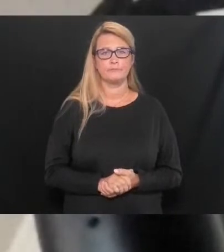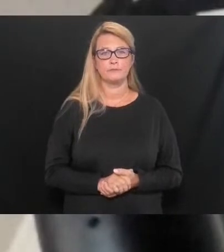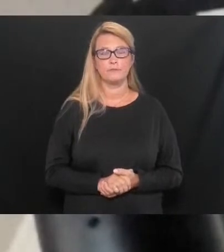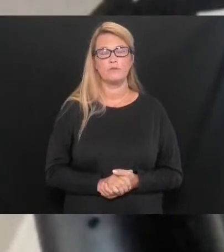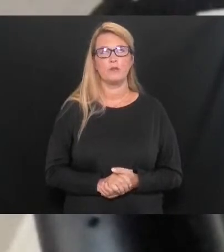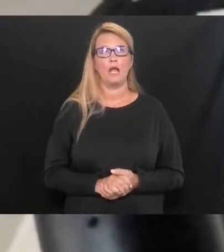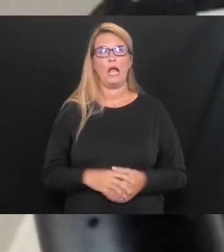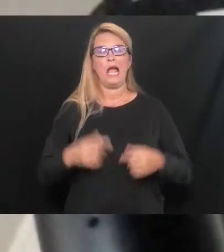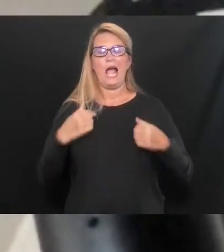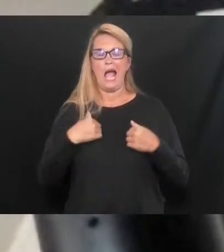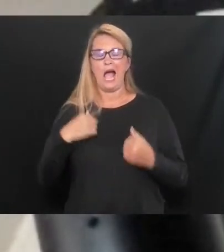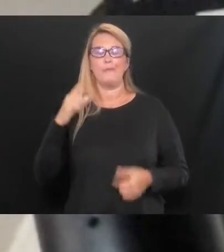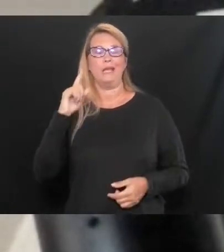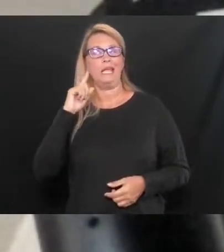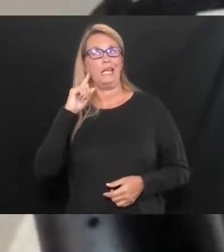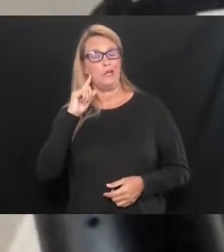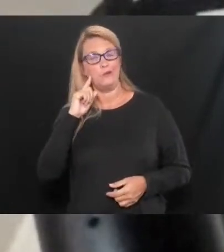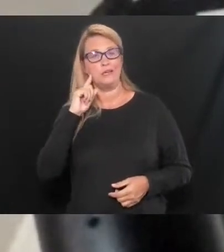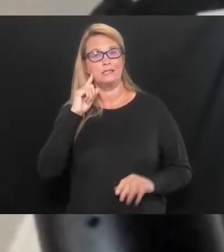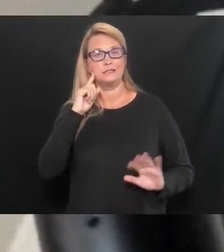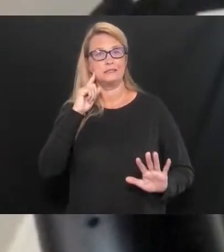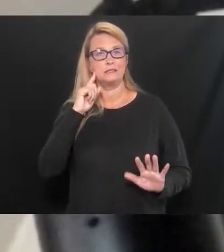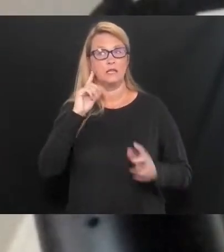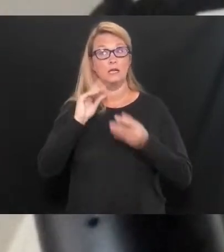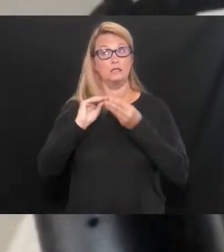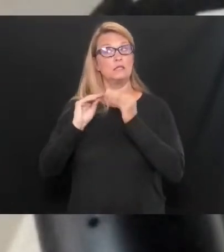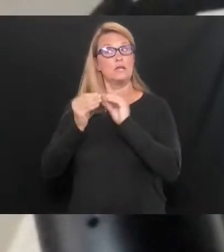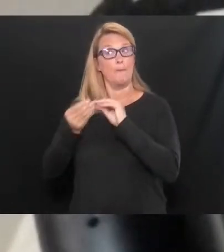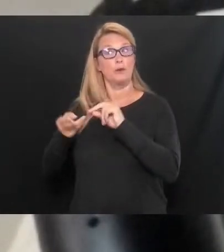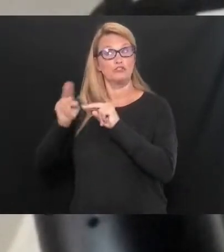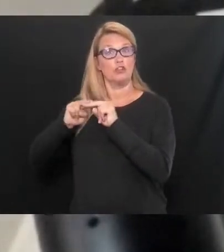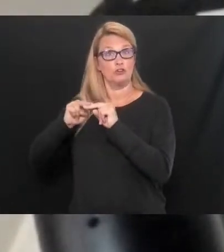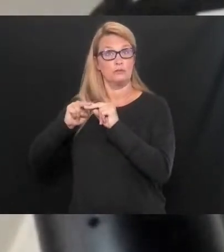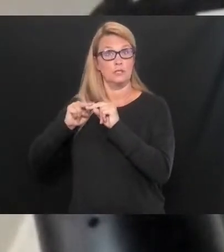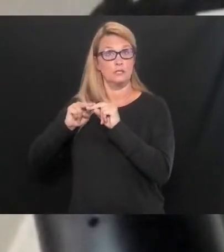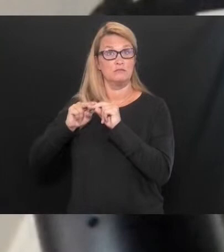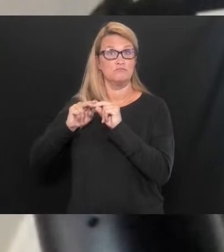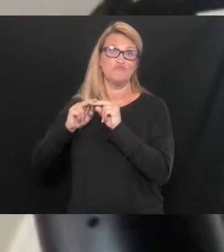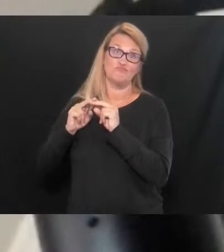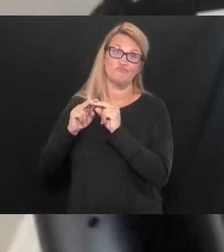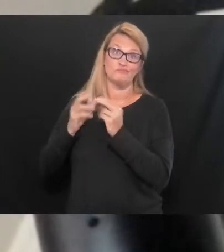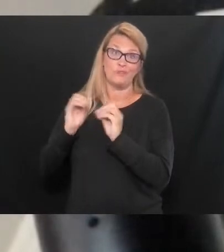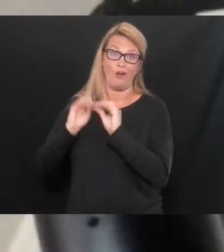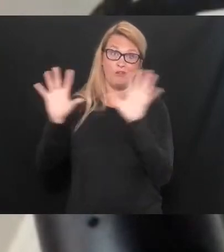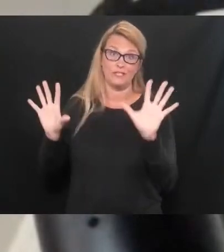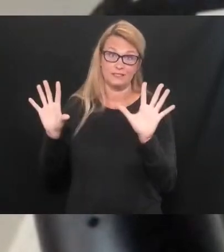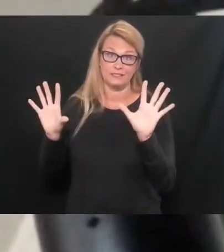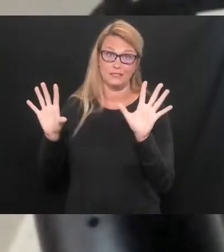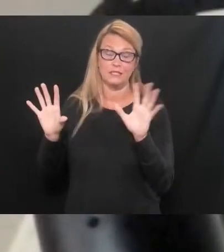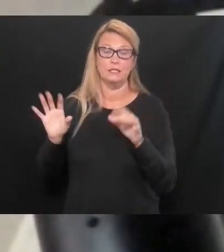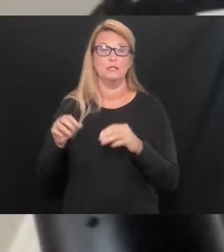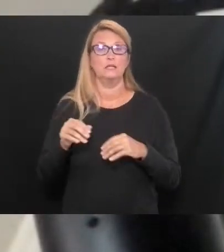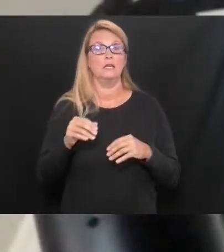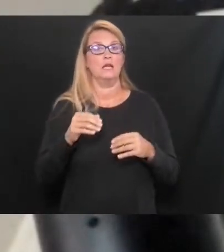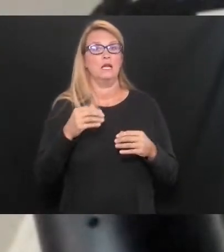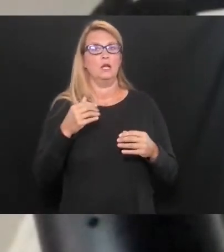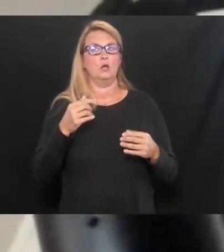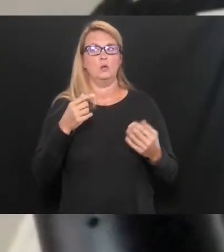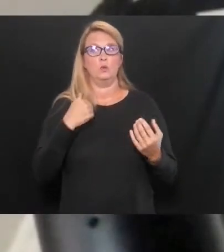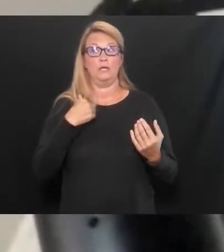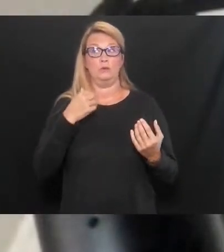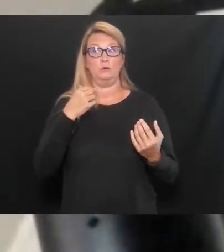I'm hearing, the numbers are up, which they most definitely are. Hearing we're concerned about an increase in